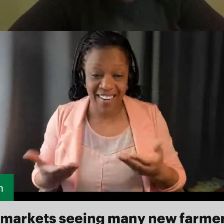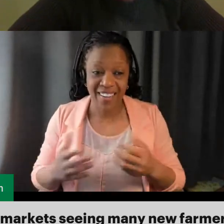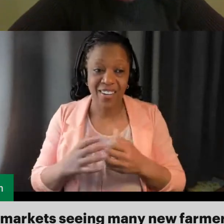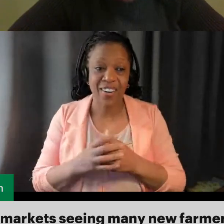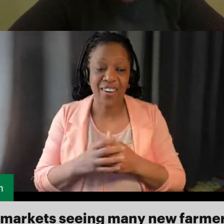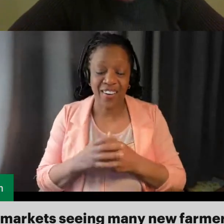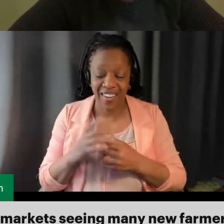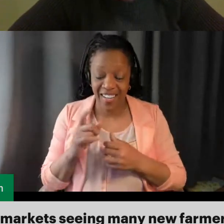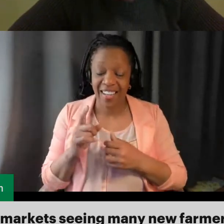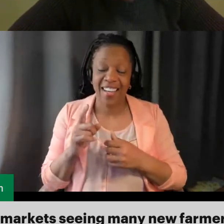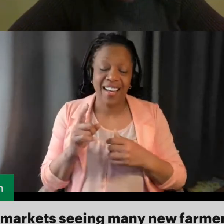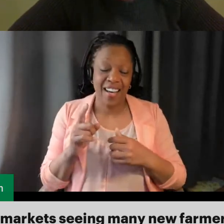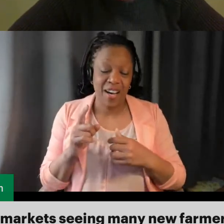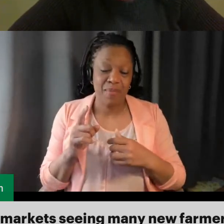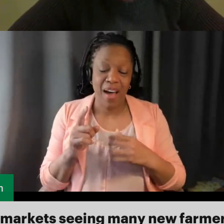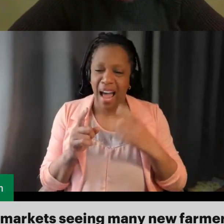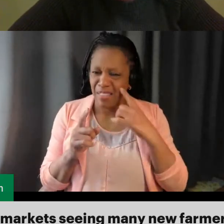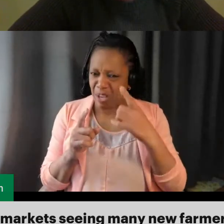so beautifully.